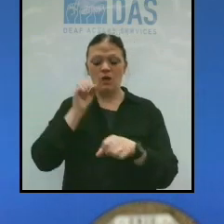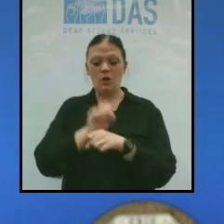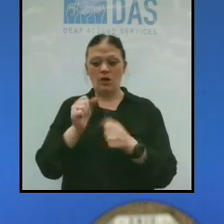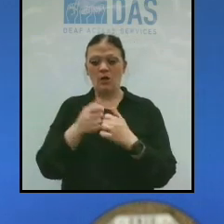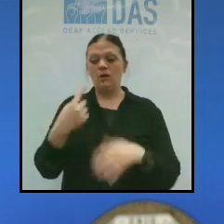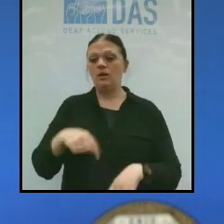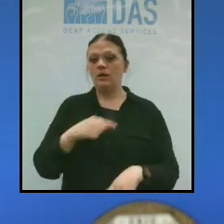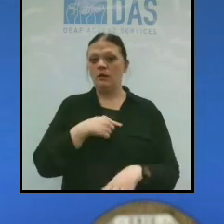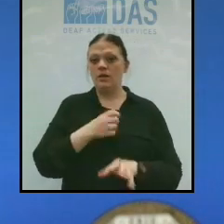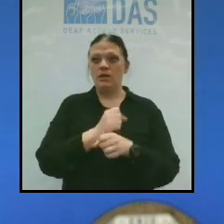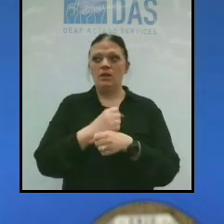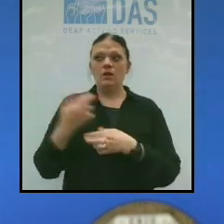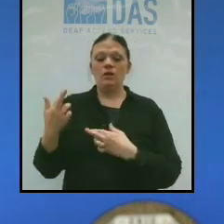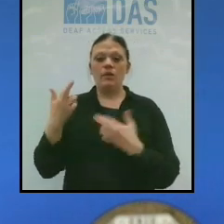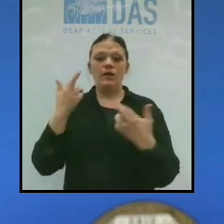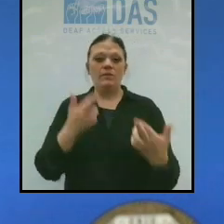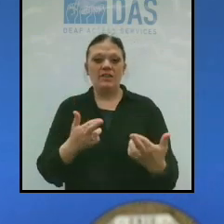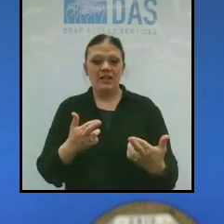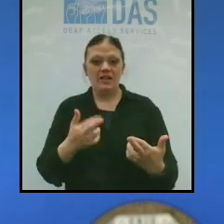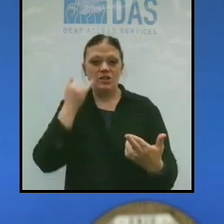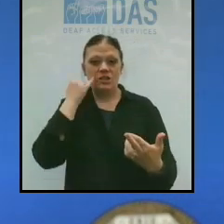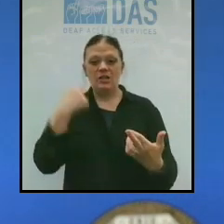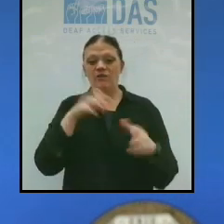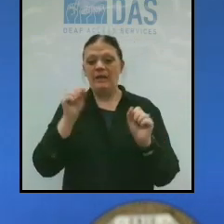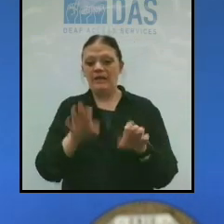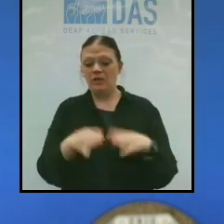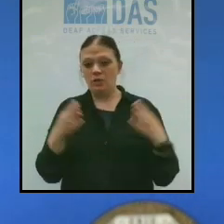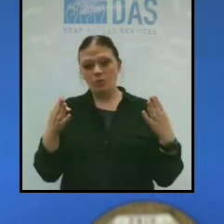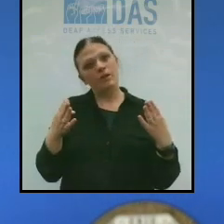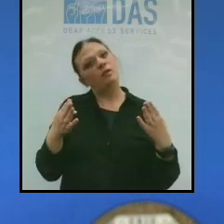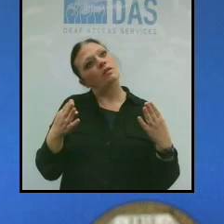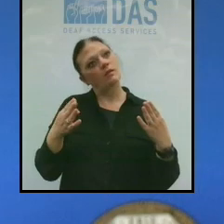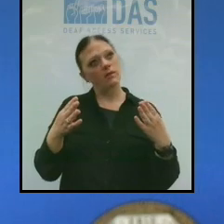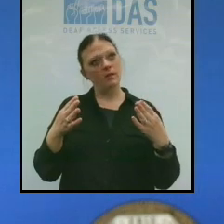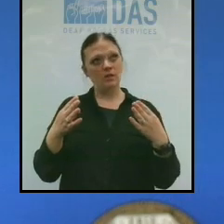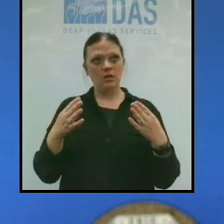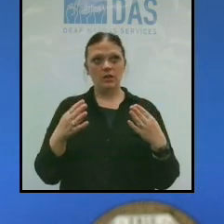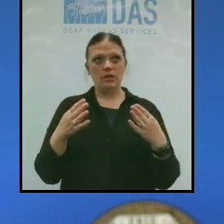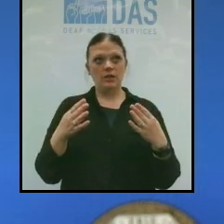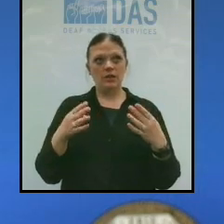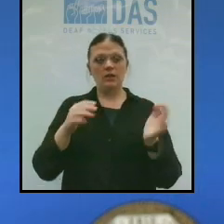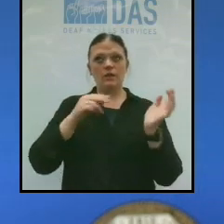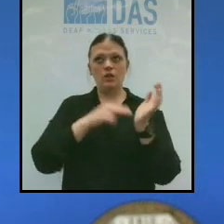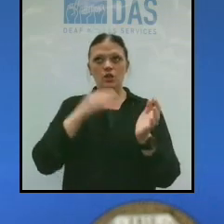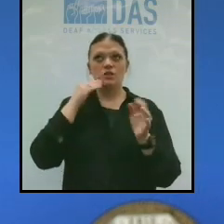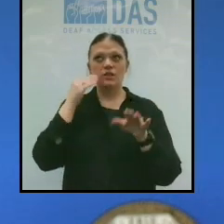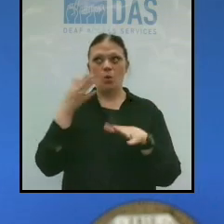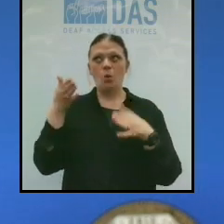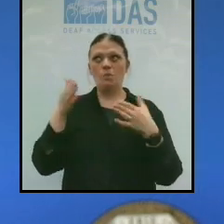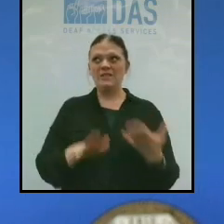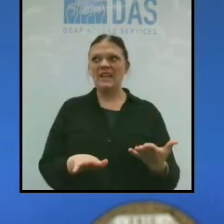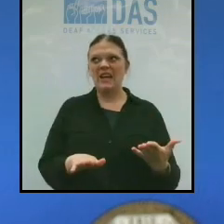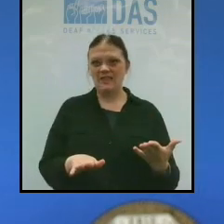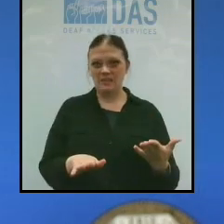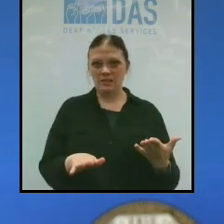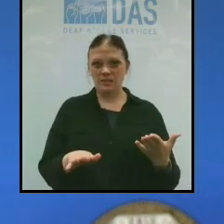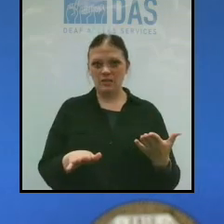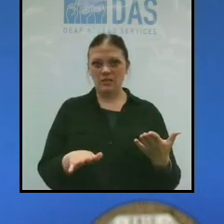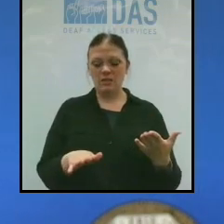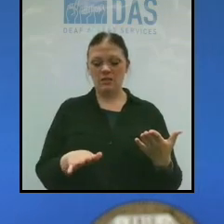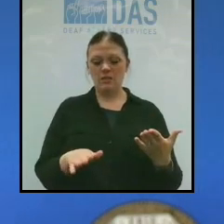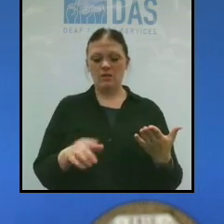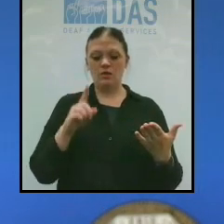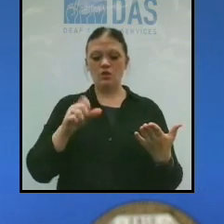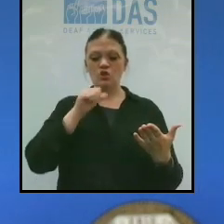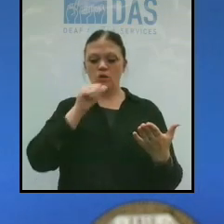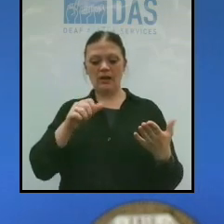with us to make a recommendation as to whether or not we can open that nursing home deaths that